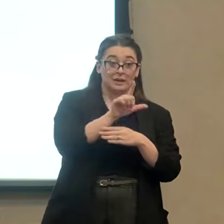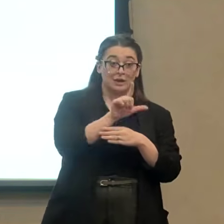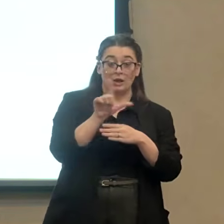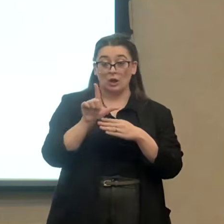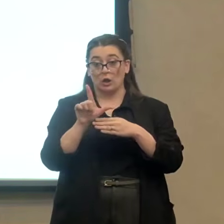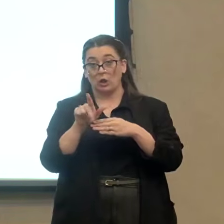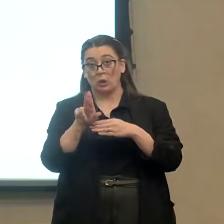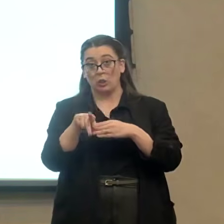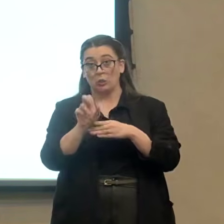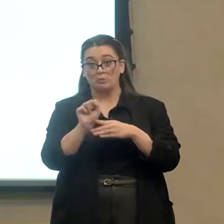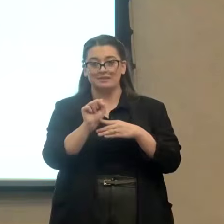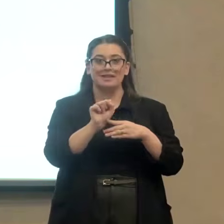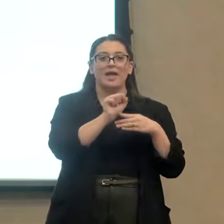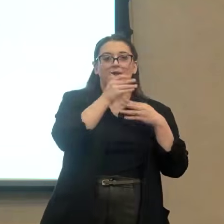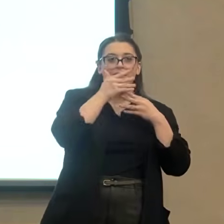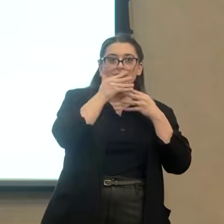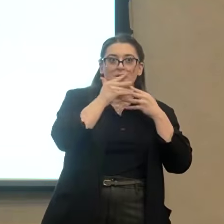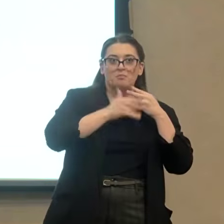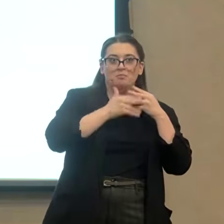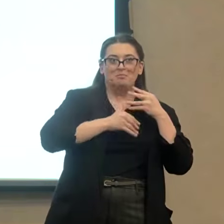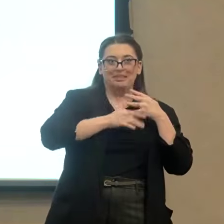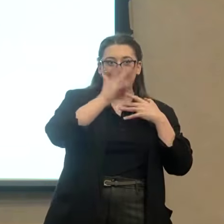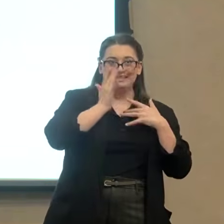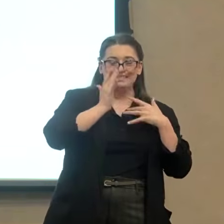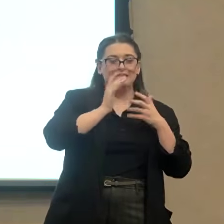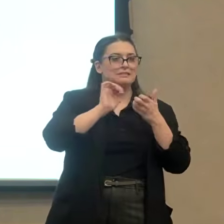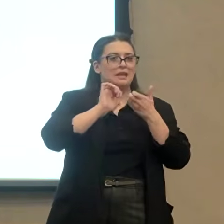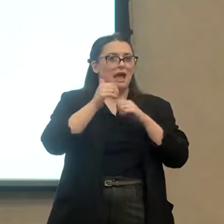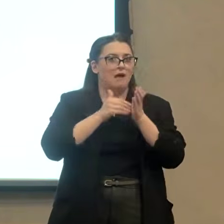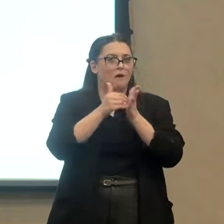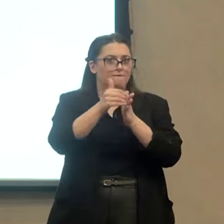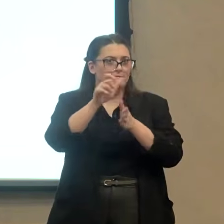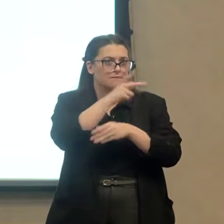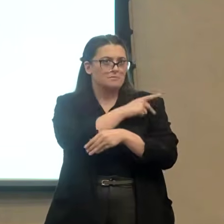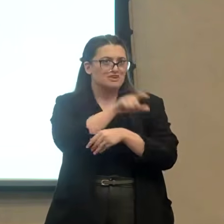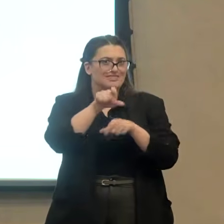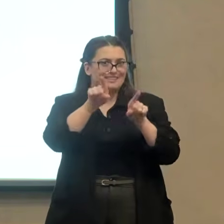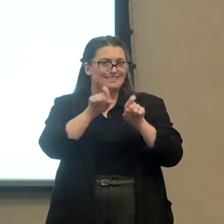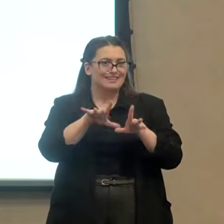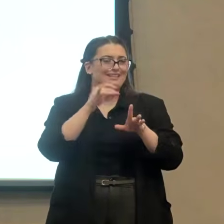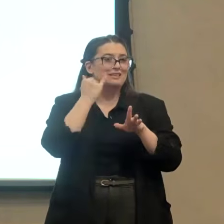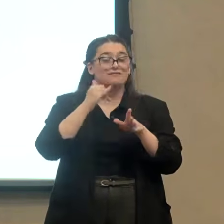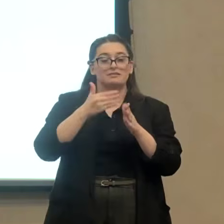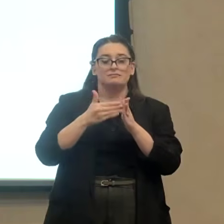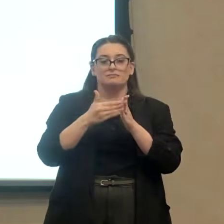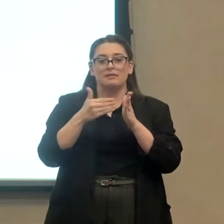malignancies? How often should lupus patients get tested, especially if there's antiphospholipid